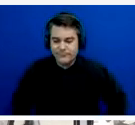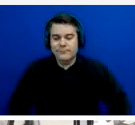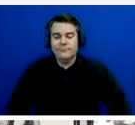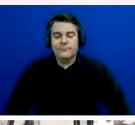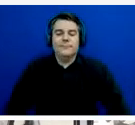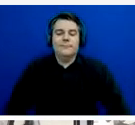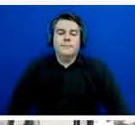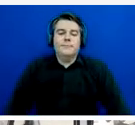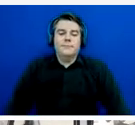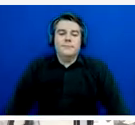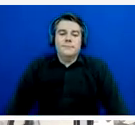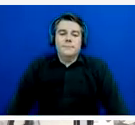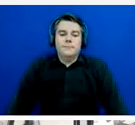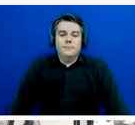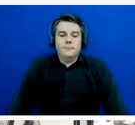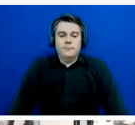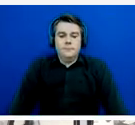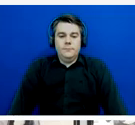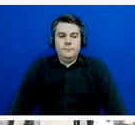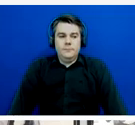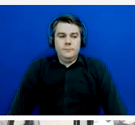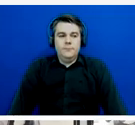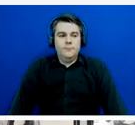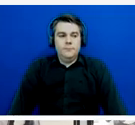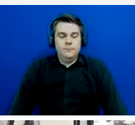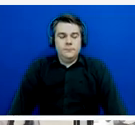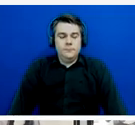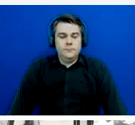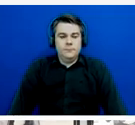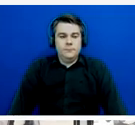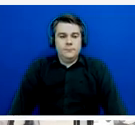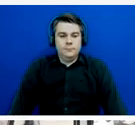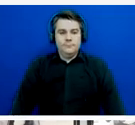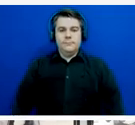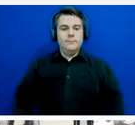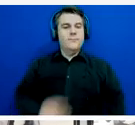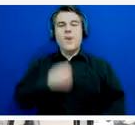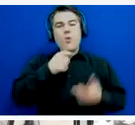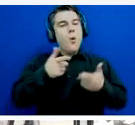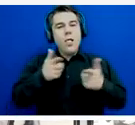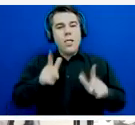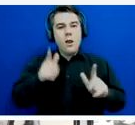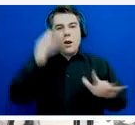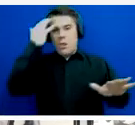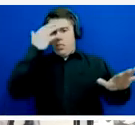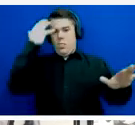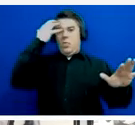I apologize. Excuse me. So don't let that swirl around in your head.